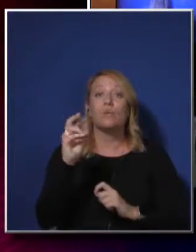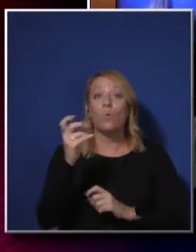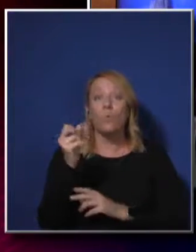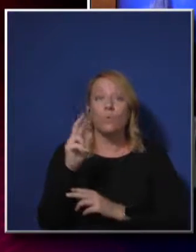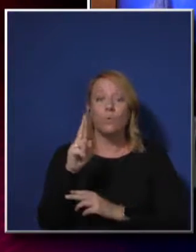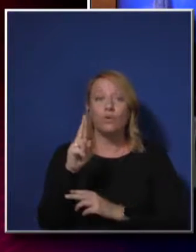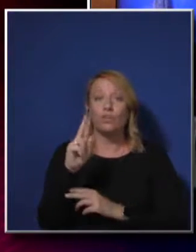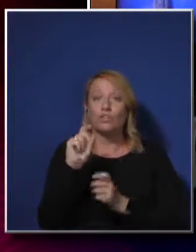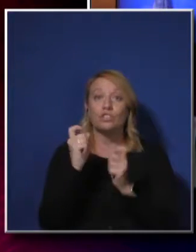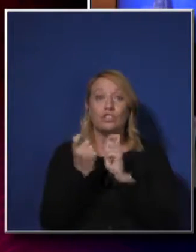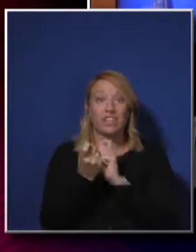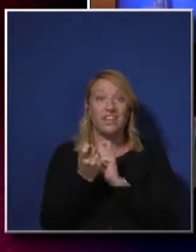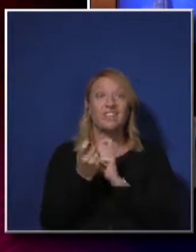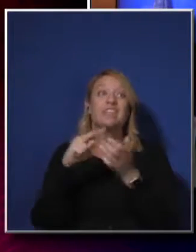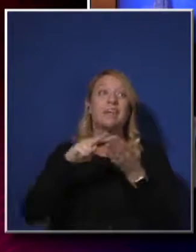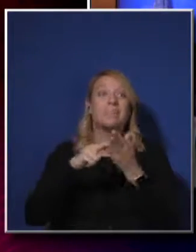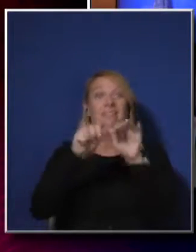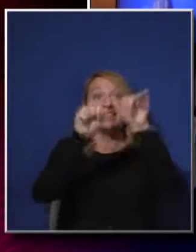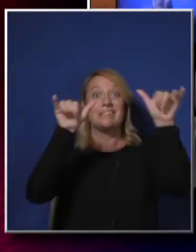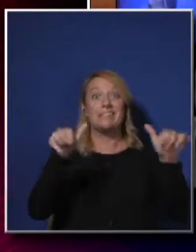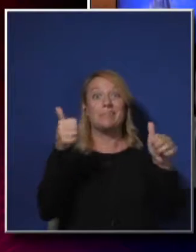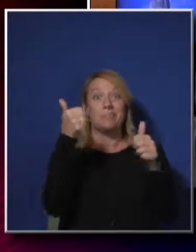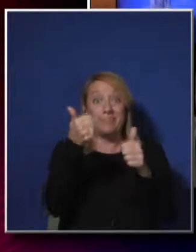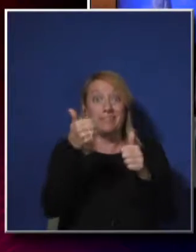really changing the system.